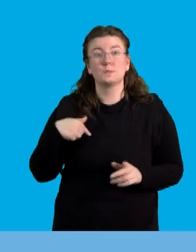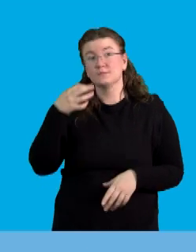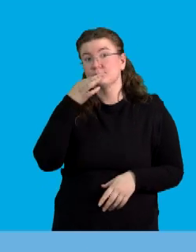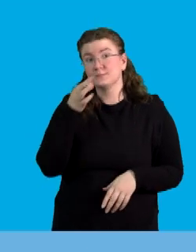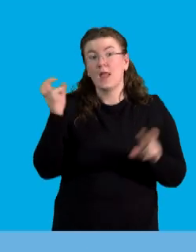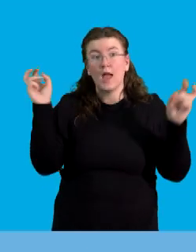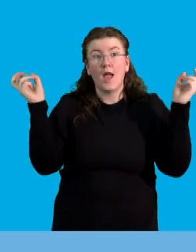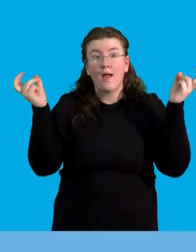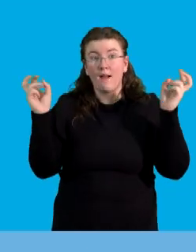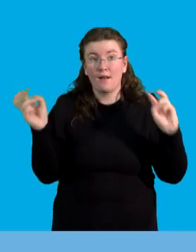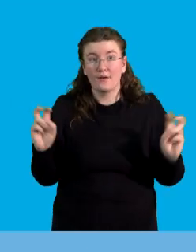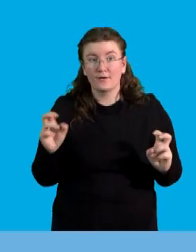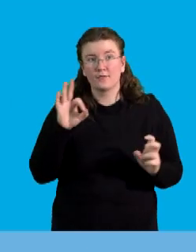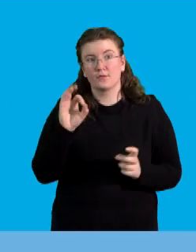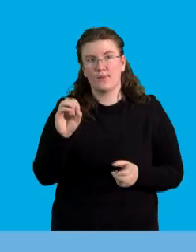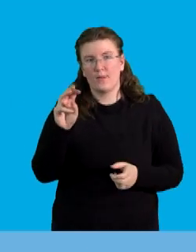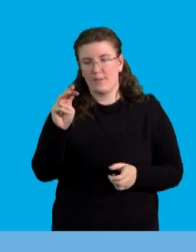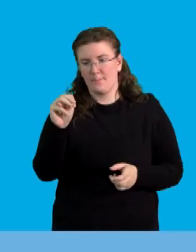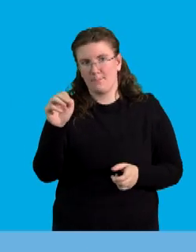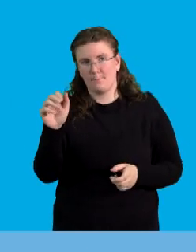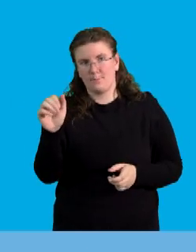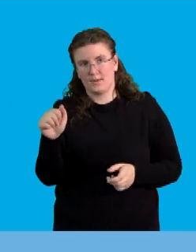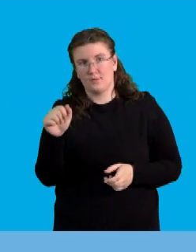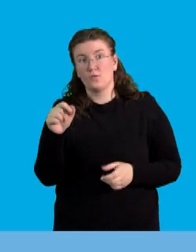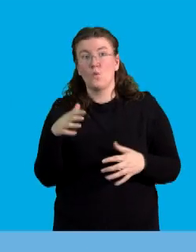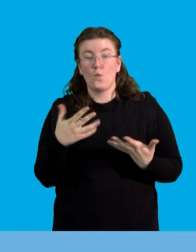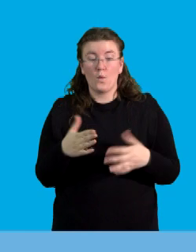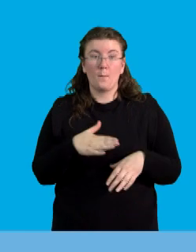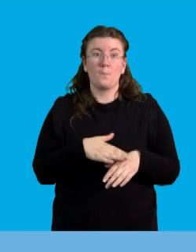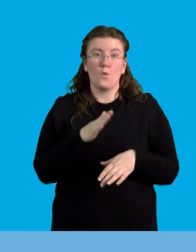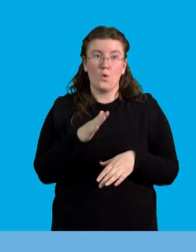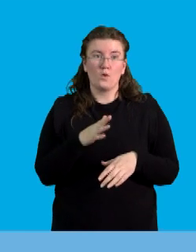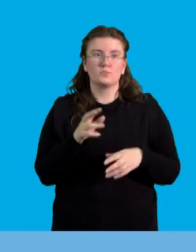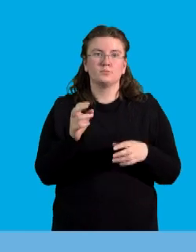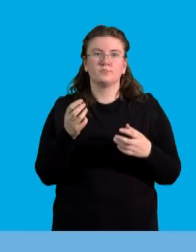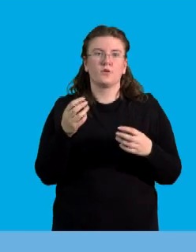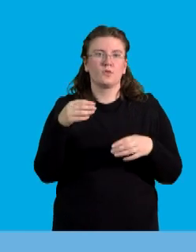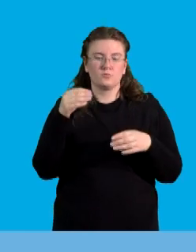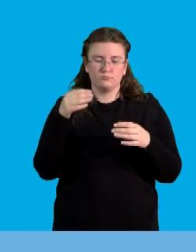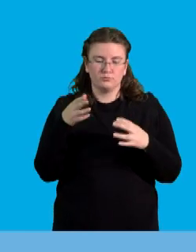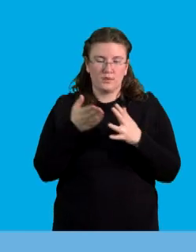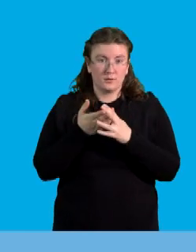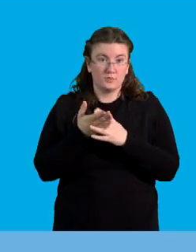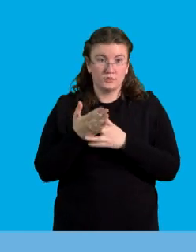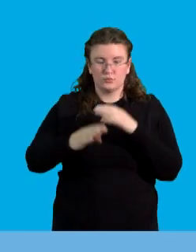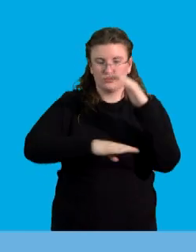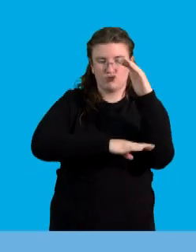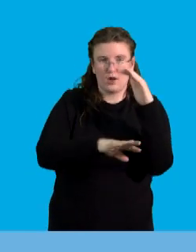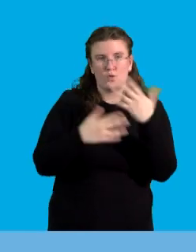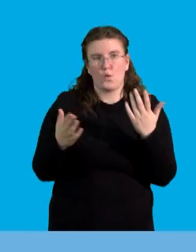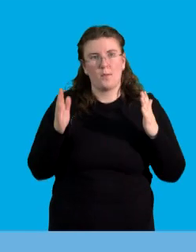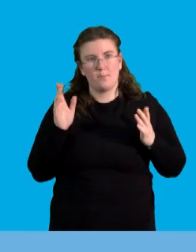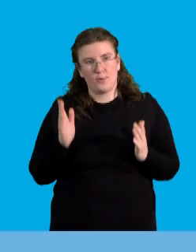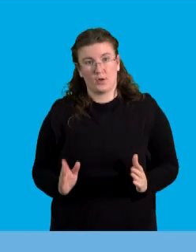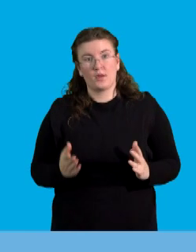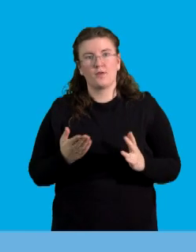current of 30 milliamperes or more flows to the ground through a body due to damaged wiring or a short circuit.